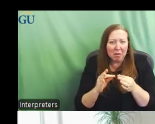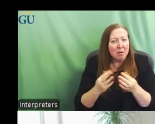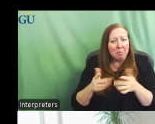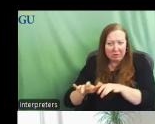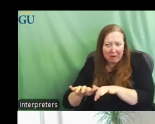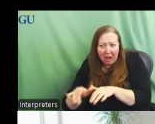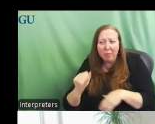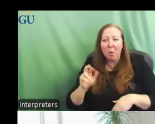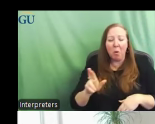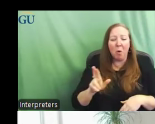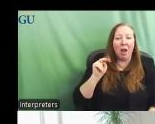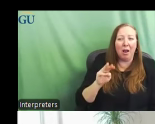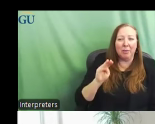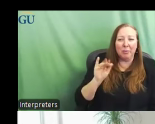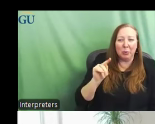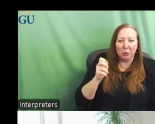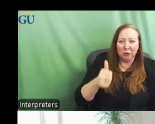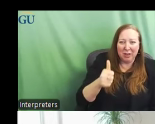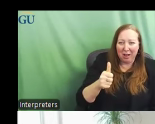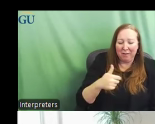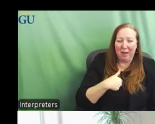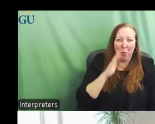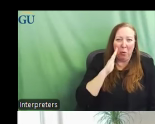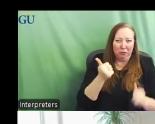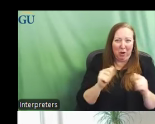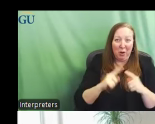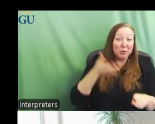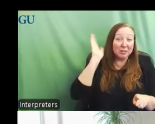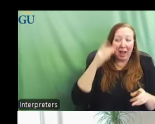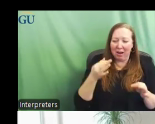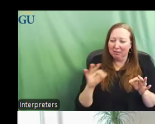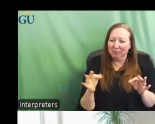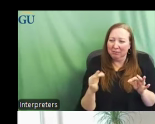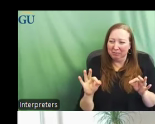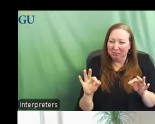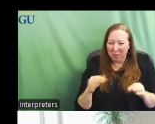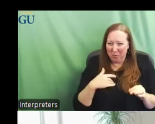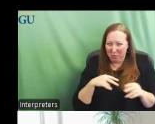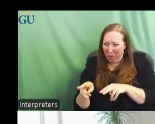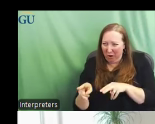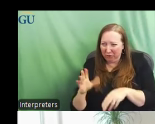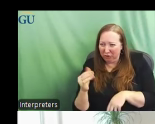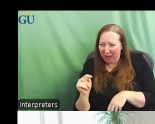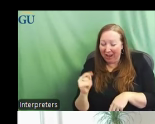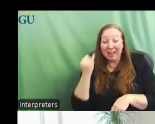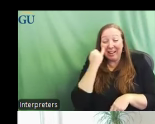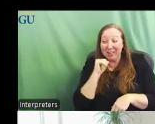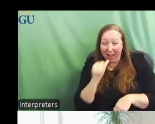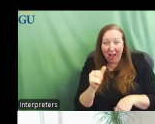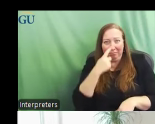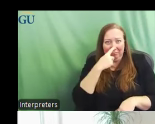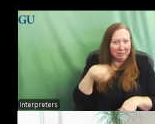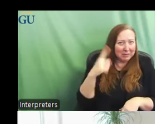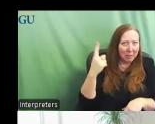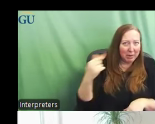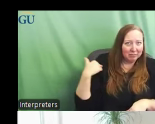I'll try and see if I can keep my eye on the chat too. But if I don't, if someone can give me a heads up that there's something there. I'm going to be sharing a